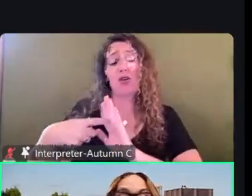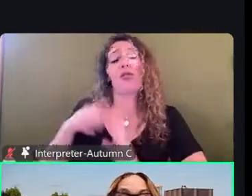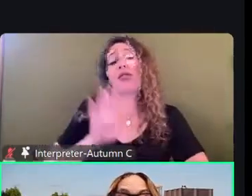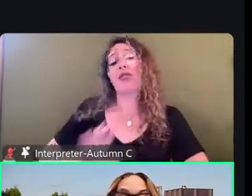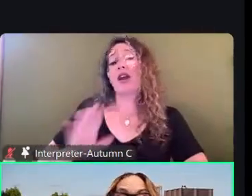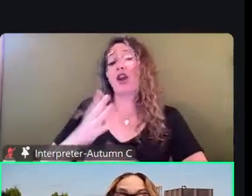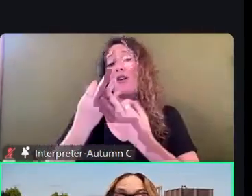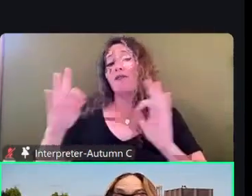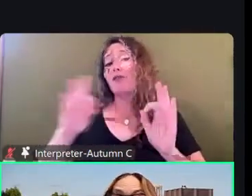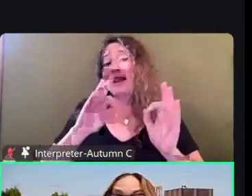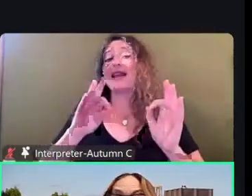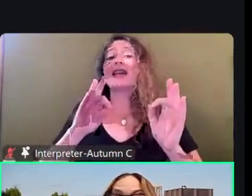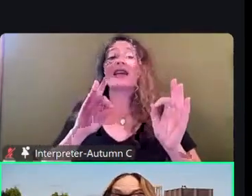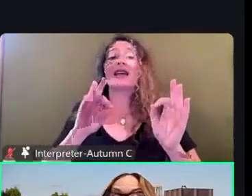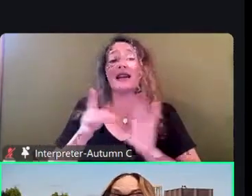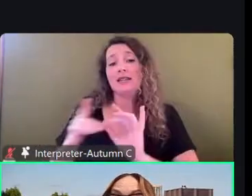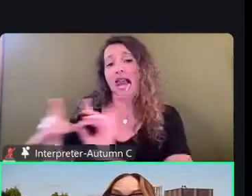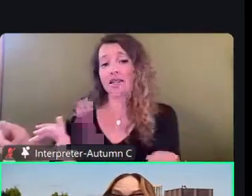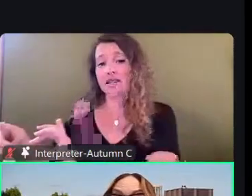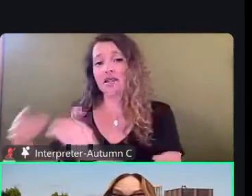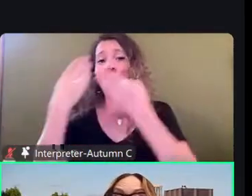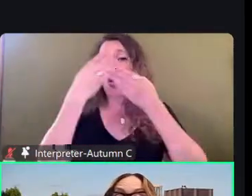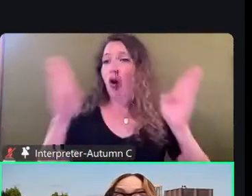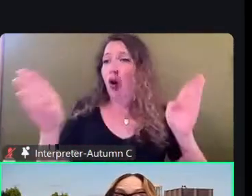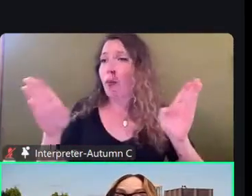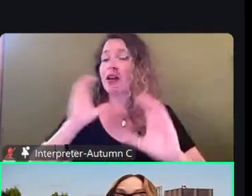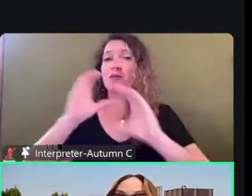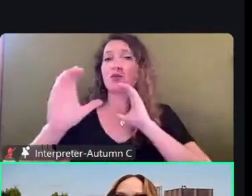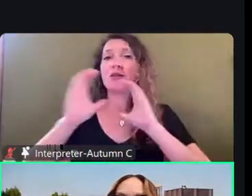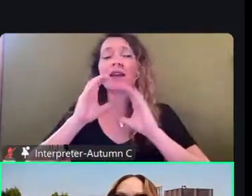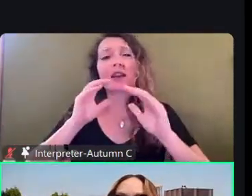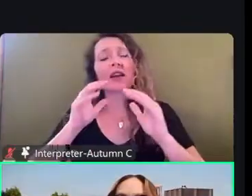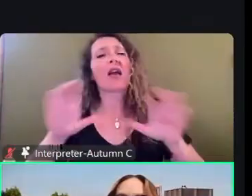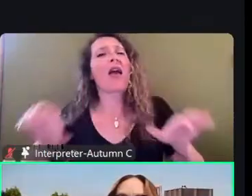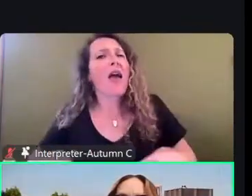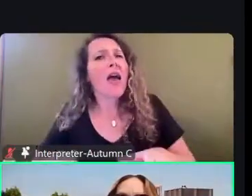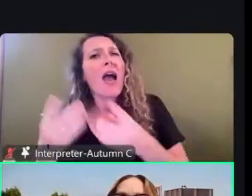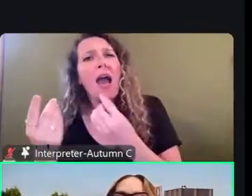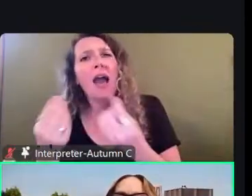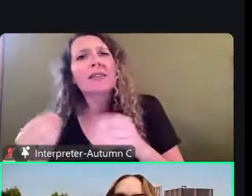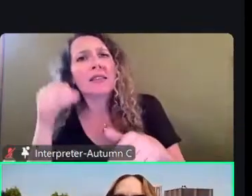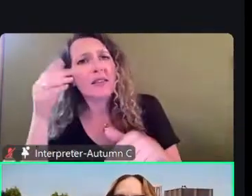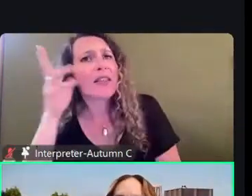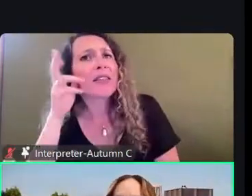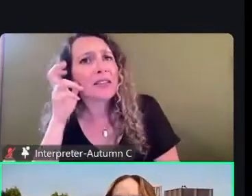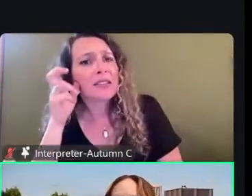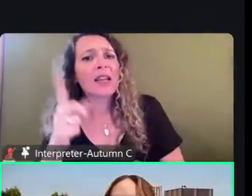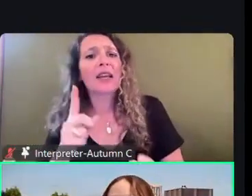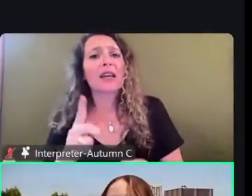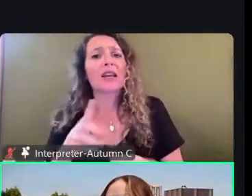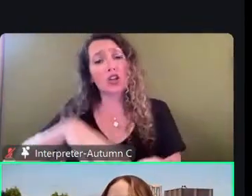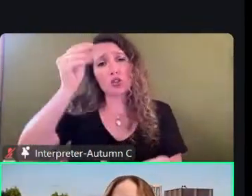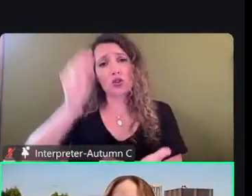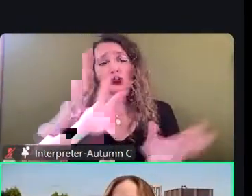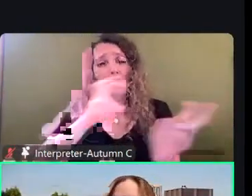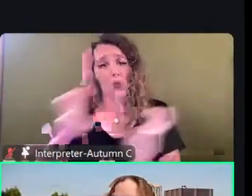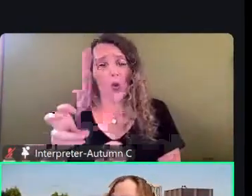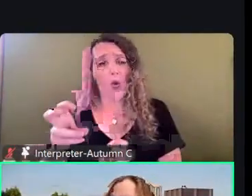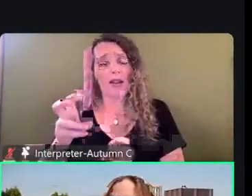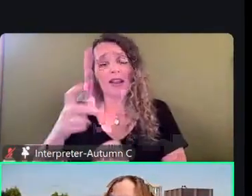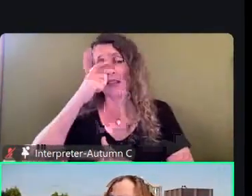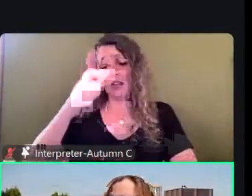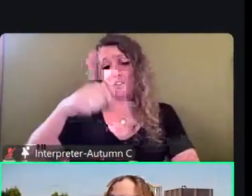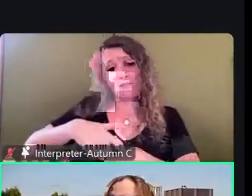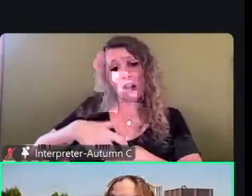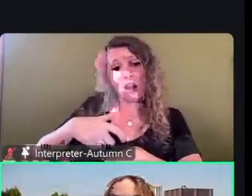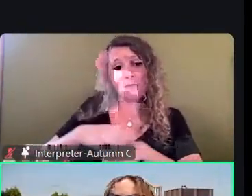all identified open communication and active listening as a meaningful output. And here's a student's quote to that end. In the interest of time, I won't